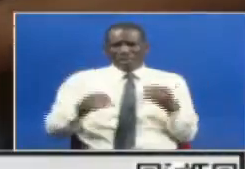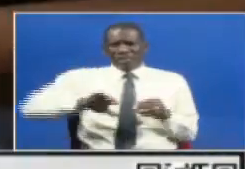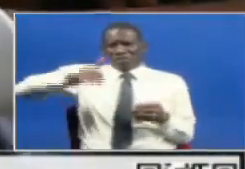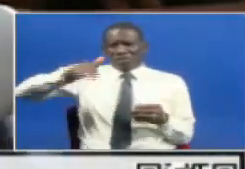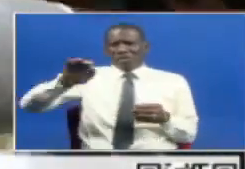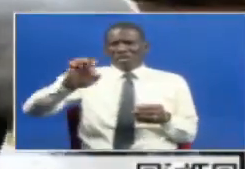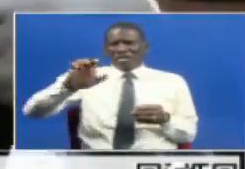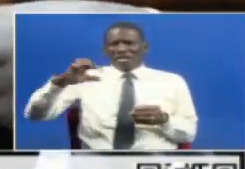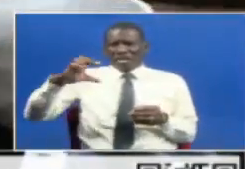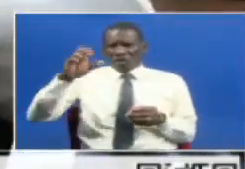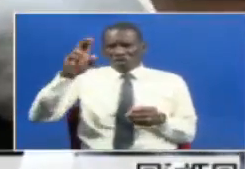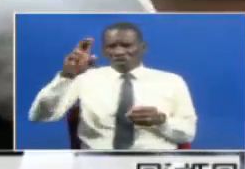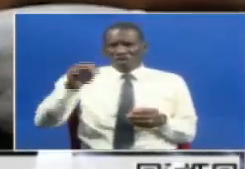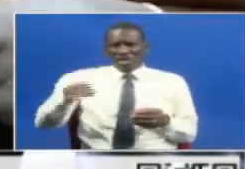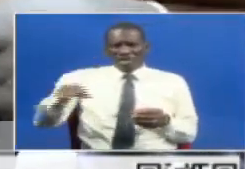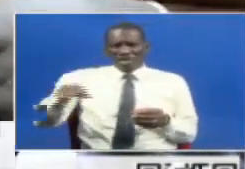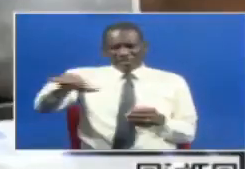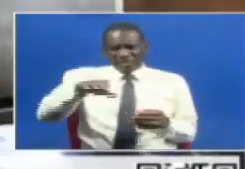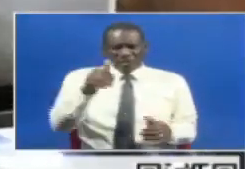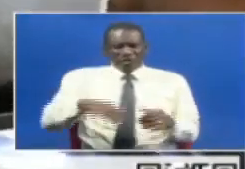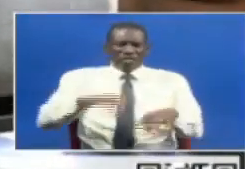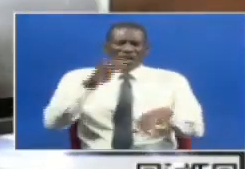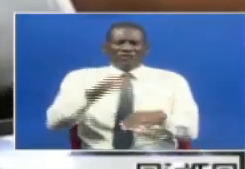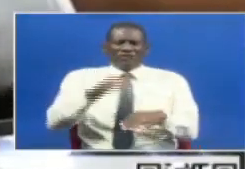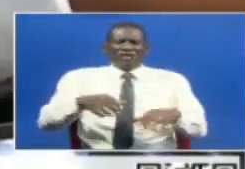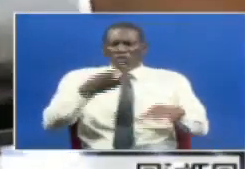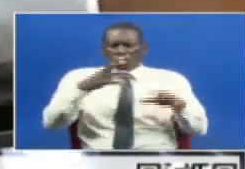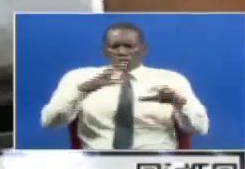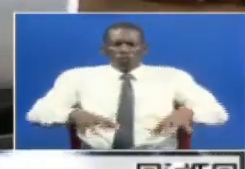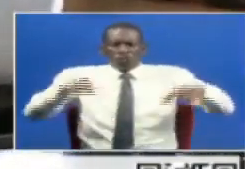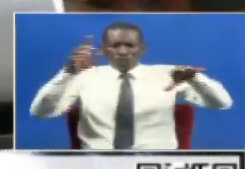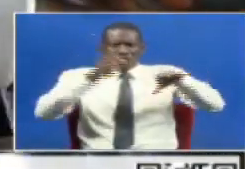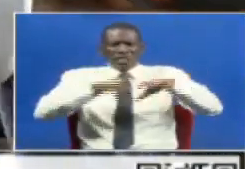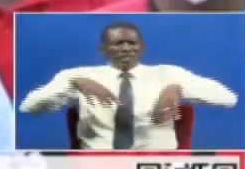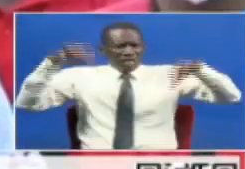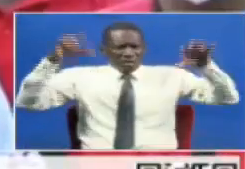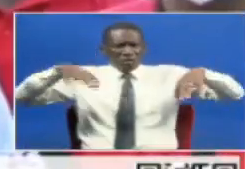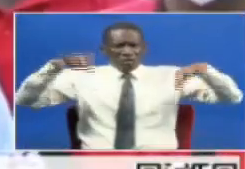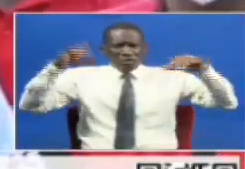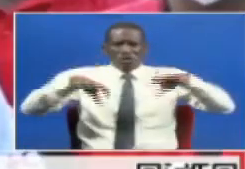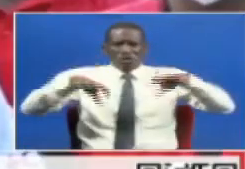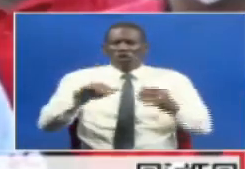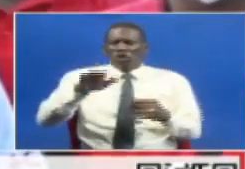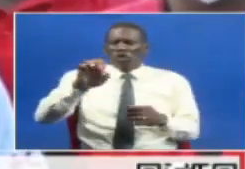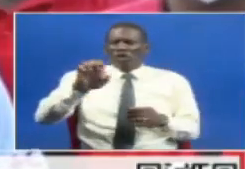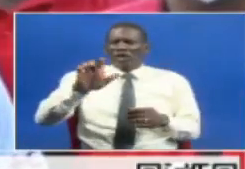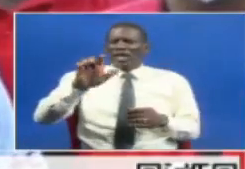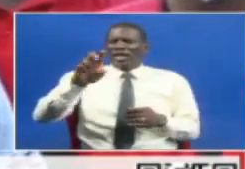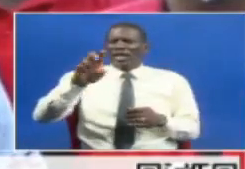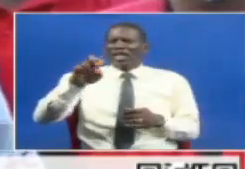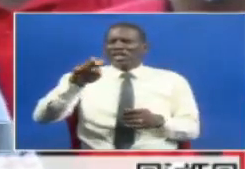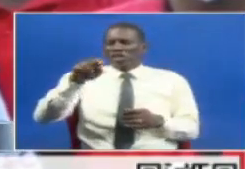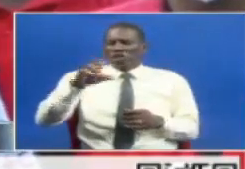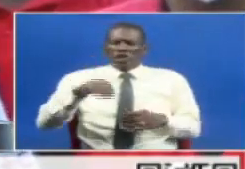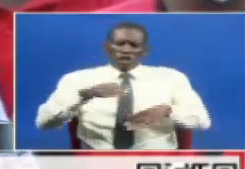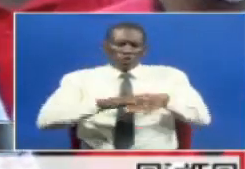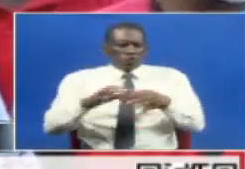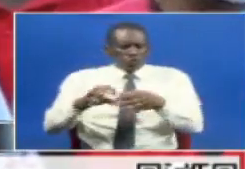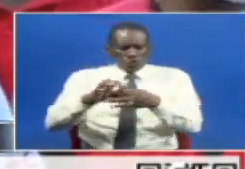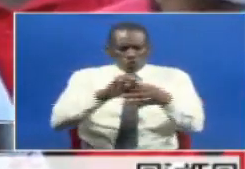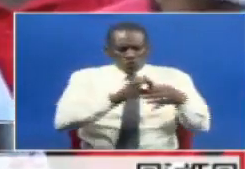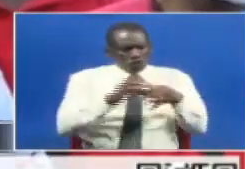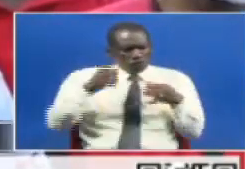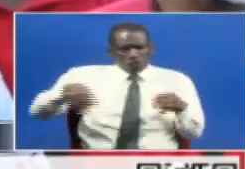ambazo huathirika pakubwa na mafuriko nyakati za masika au El Nino. It has been a good coordination for us as a